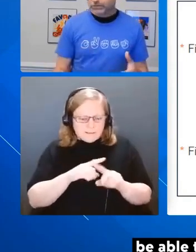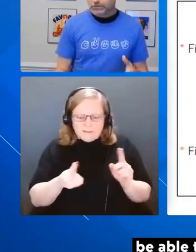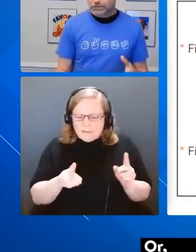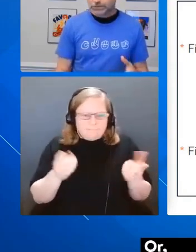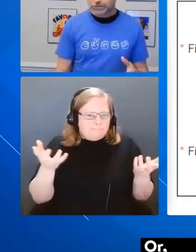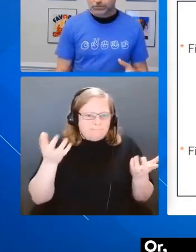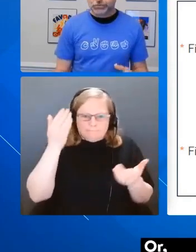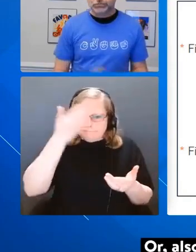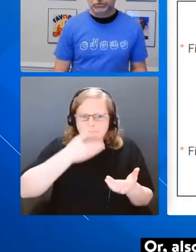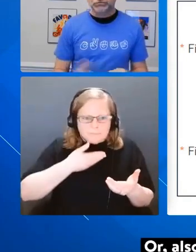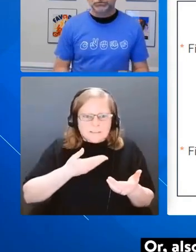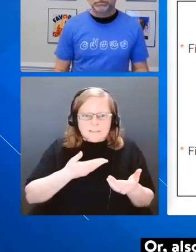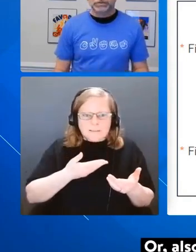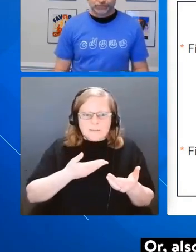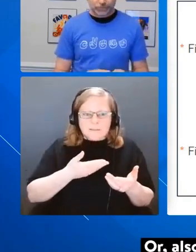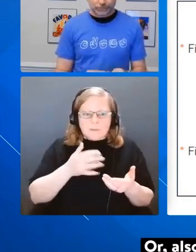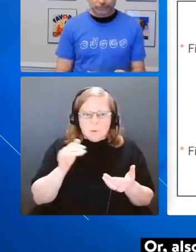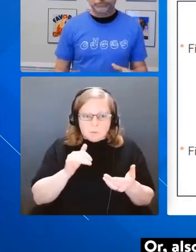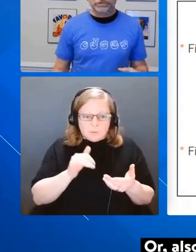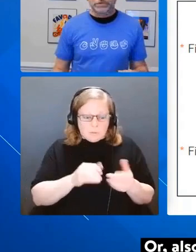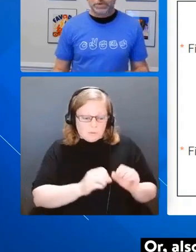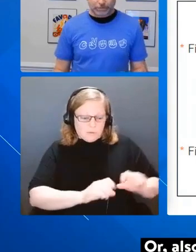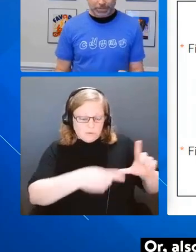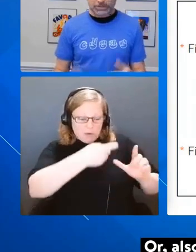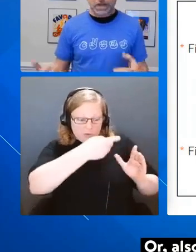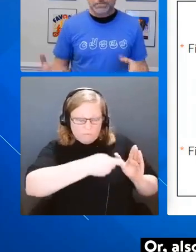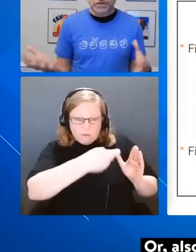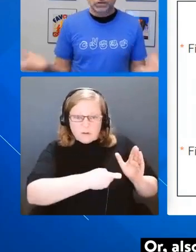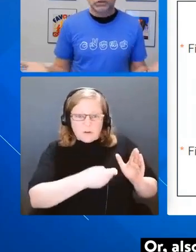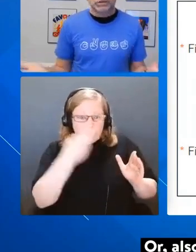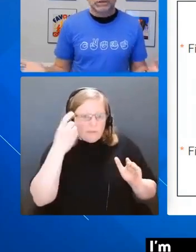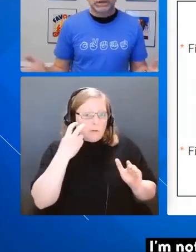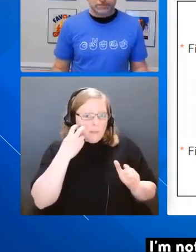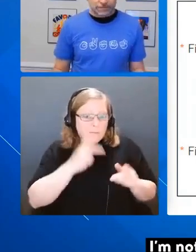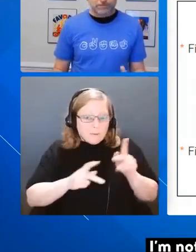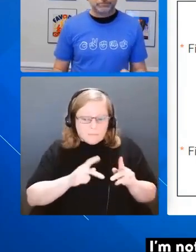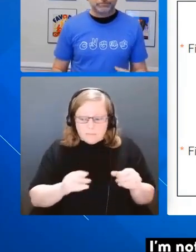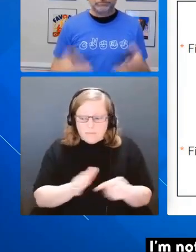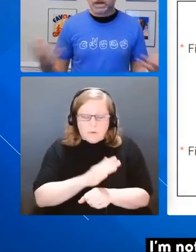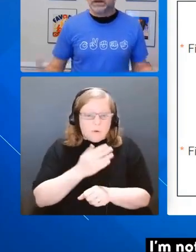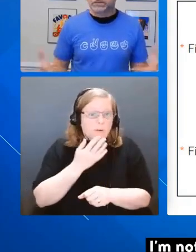Or also as a screen reader, as somebody is fully colorblind, I'm not alerted that